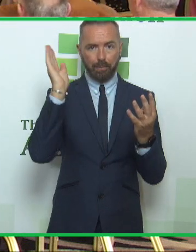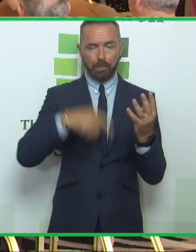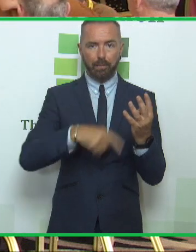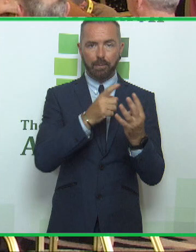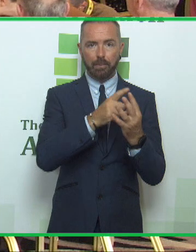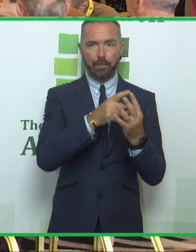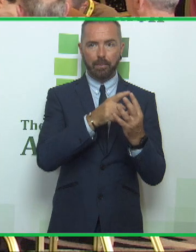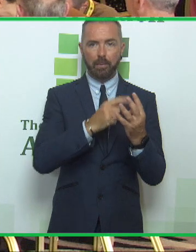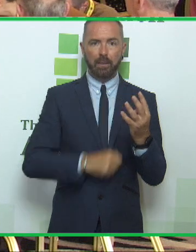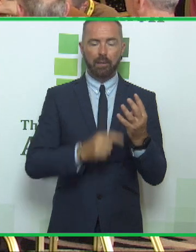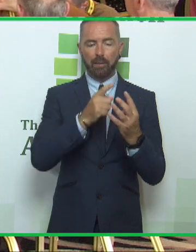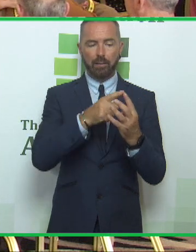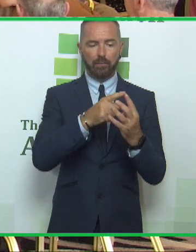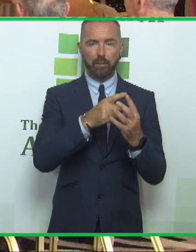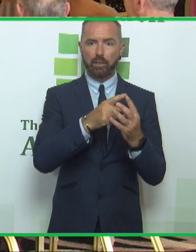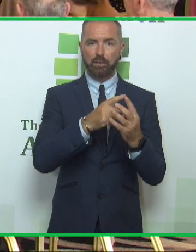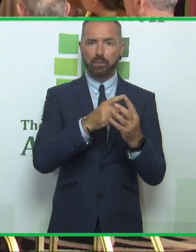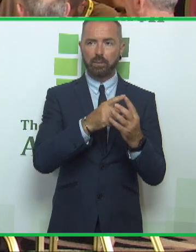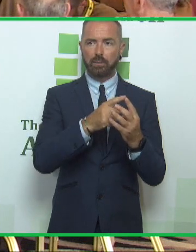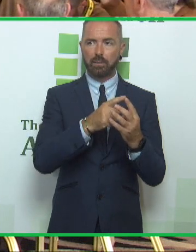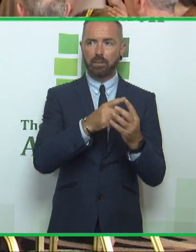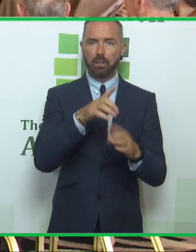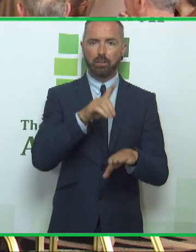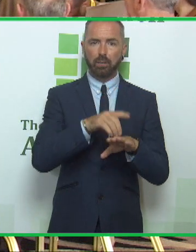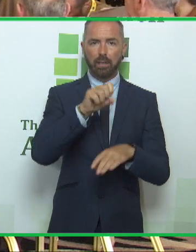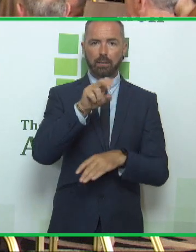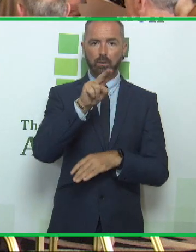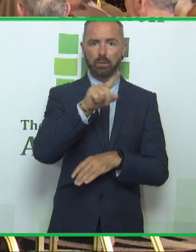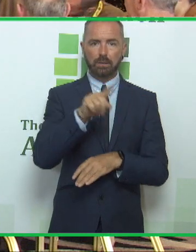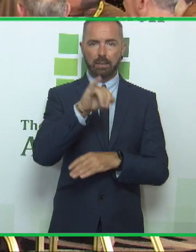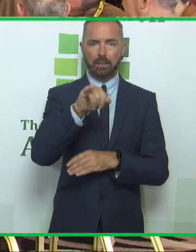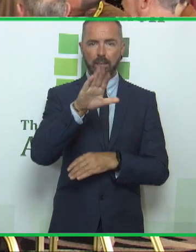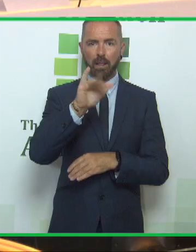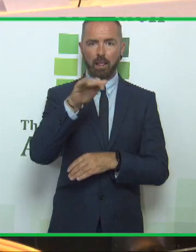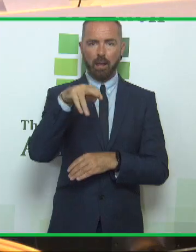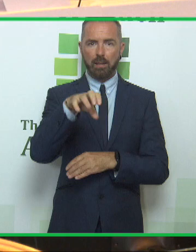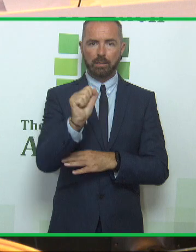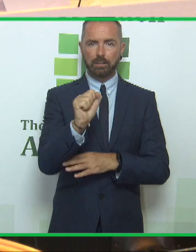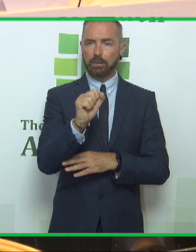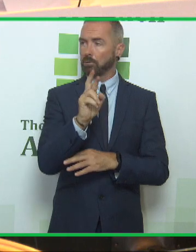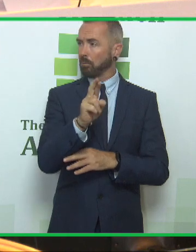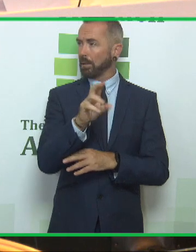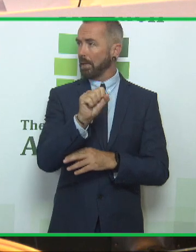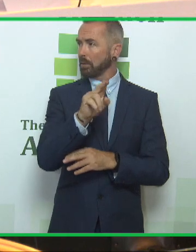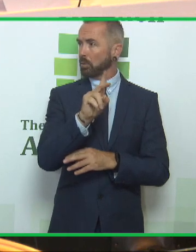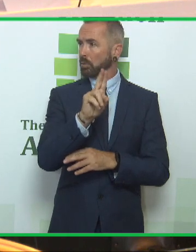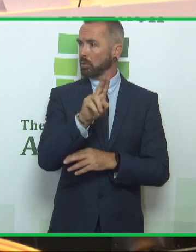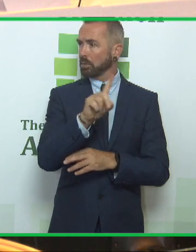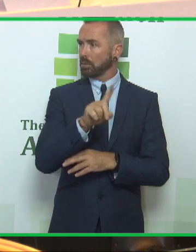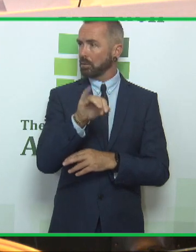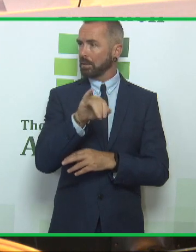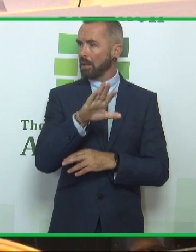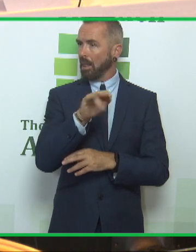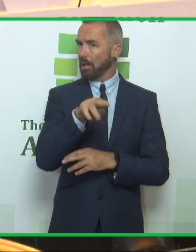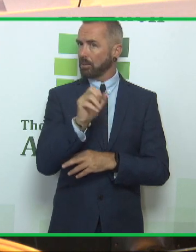introduce our first presenter, which is Dr. Susie Lyons, if I got the name right, Susie, sorry, apologies. Dr. Susie Lyons